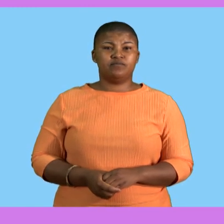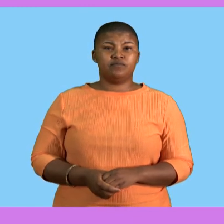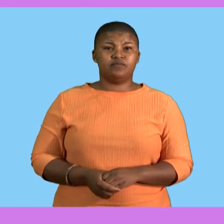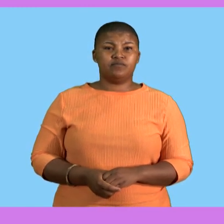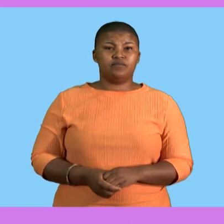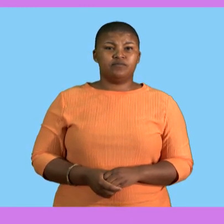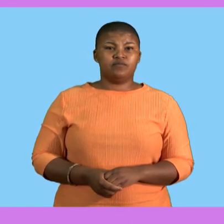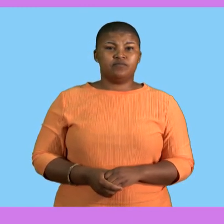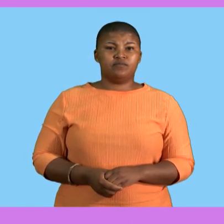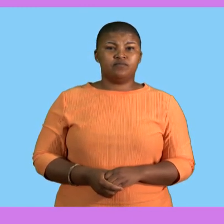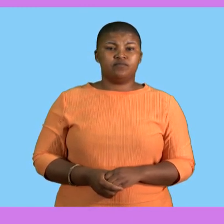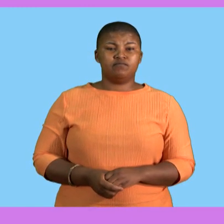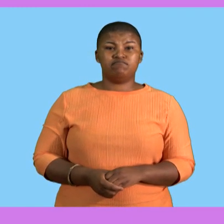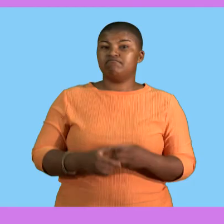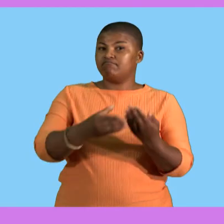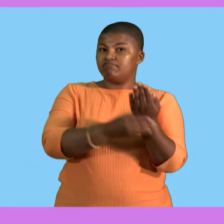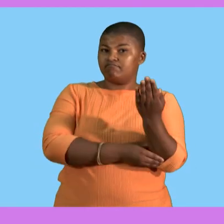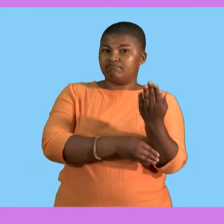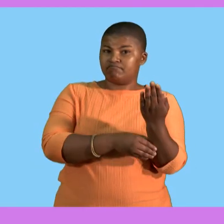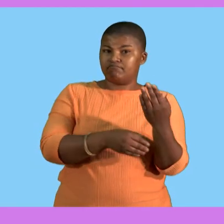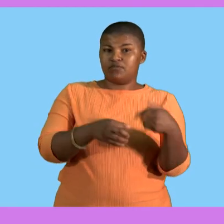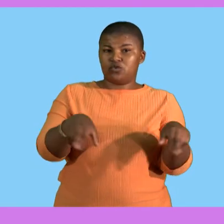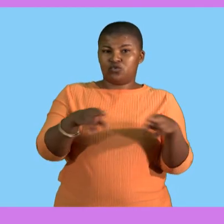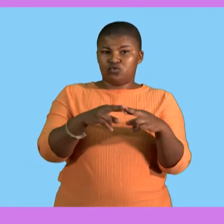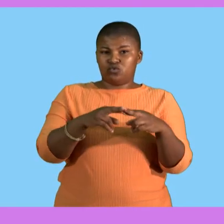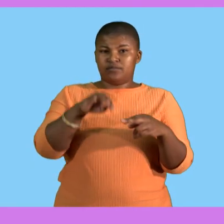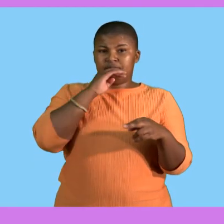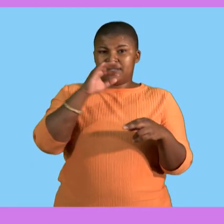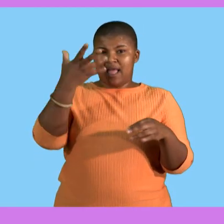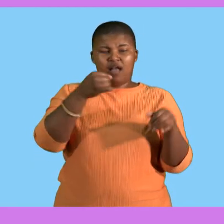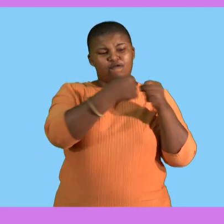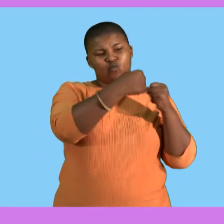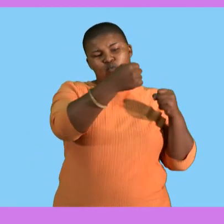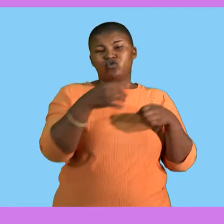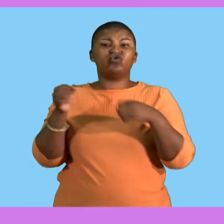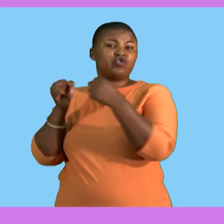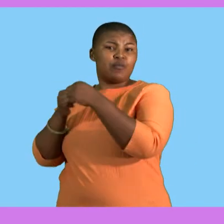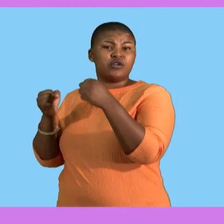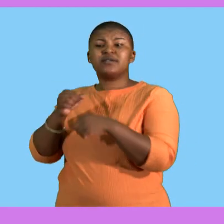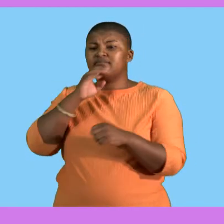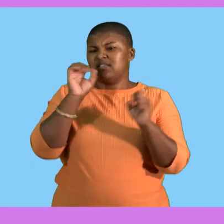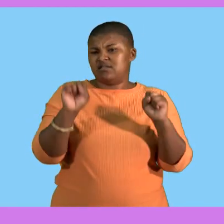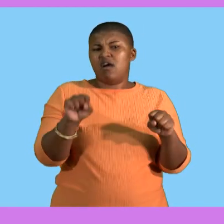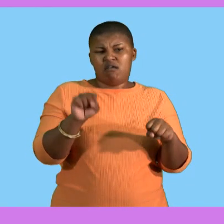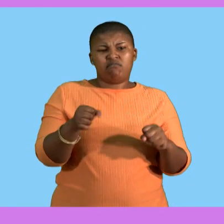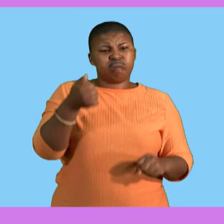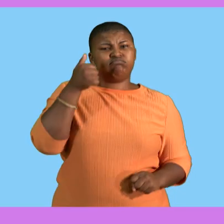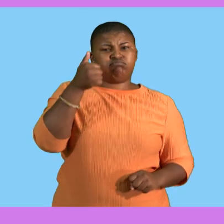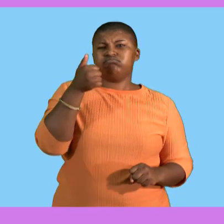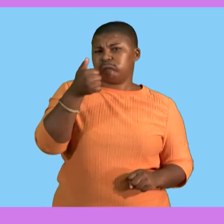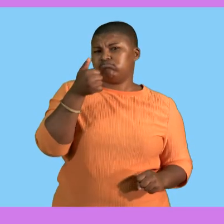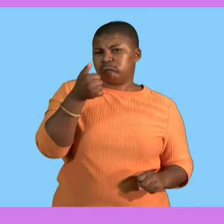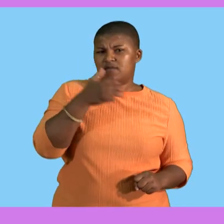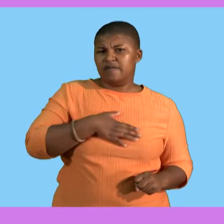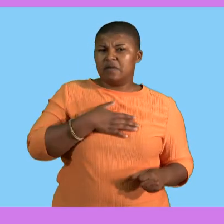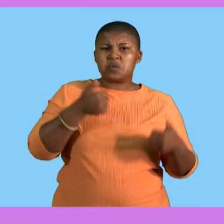here will be the bedroom with a walk-in closet. So it is kind of built in